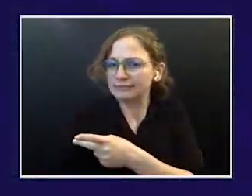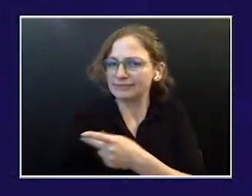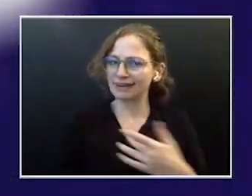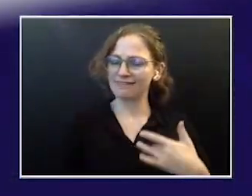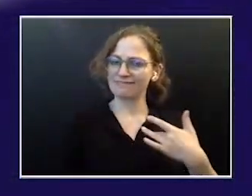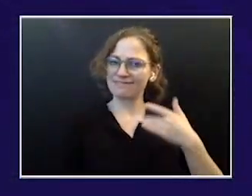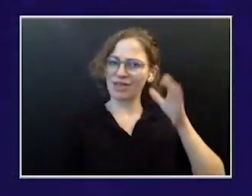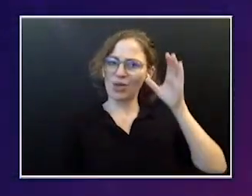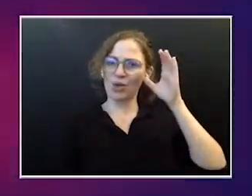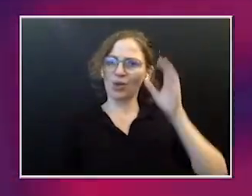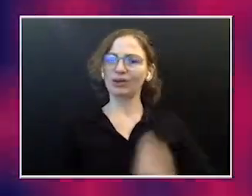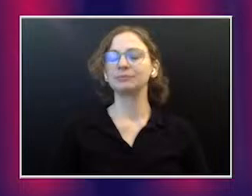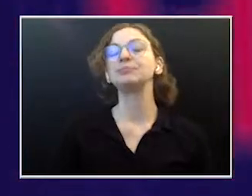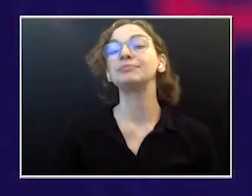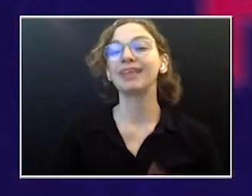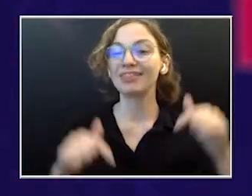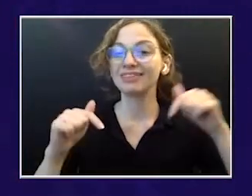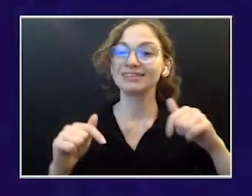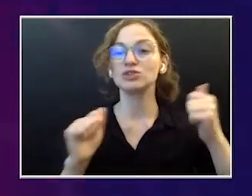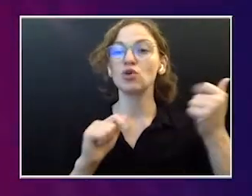Heart.